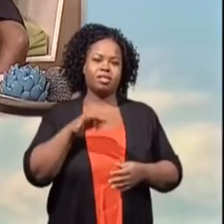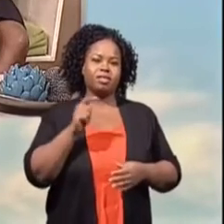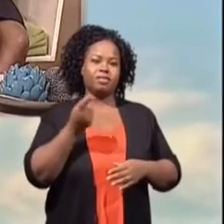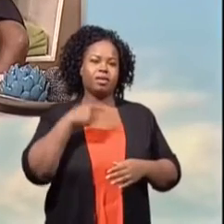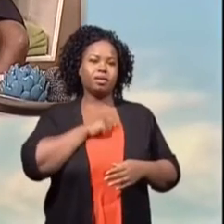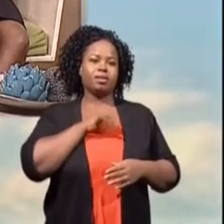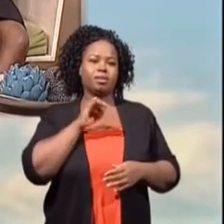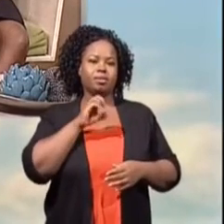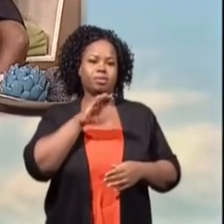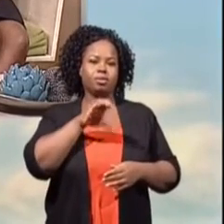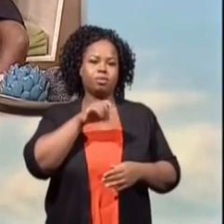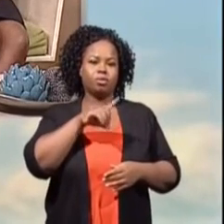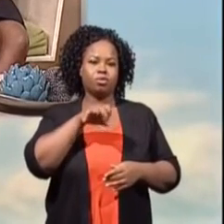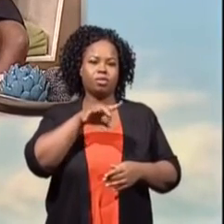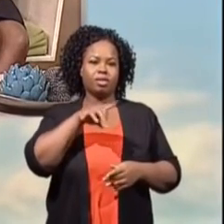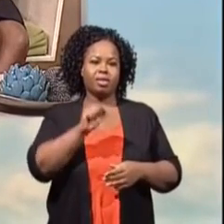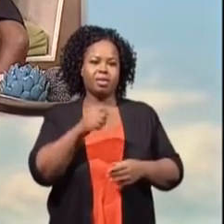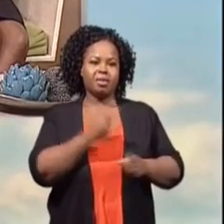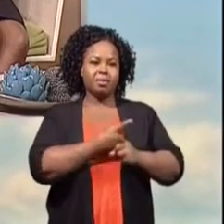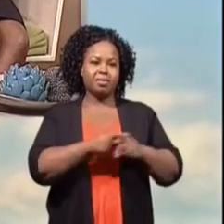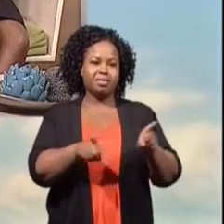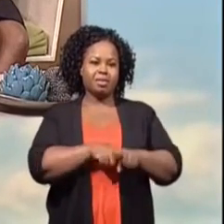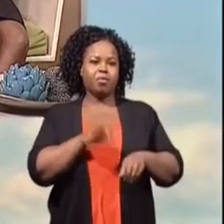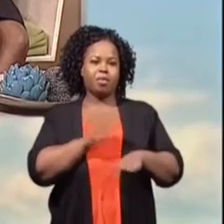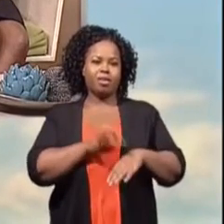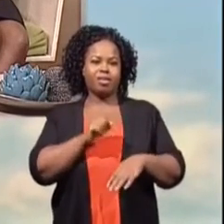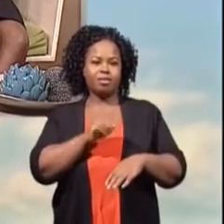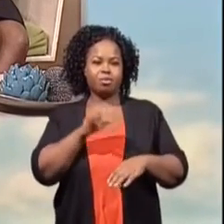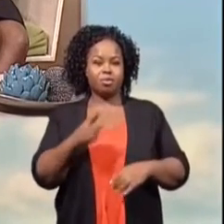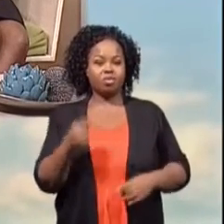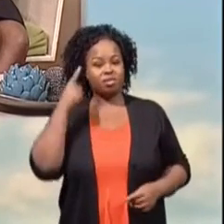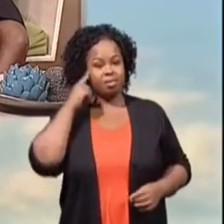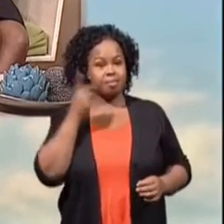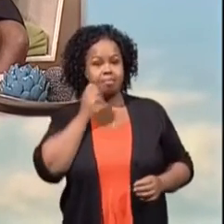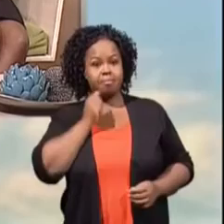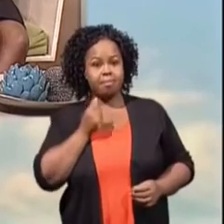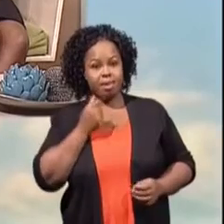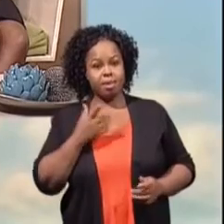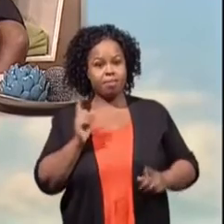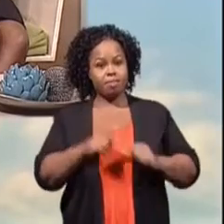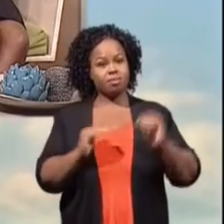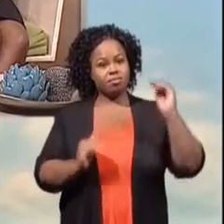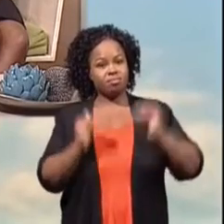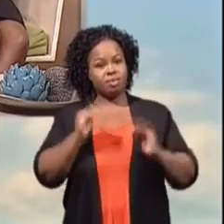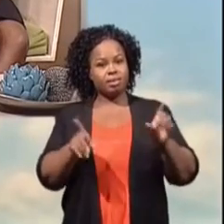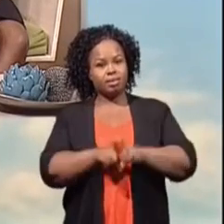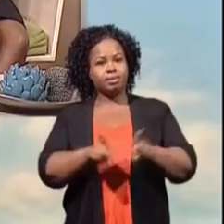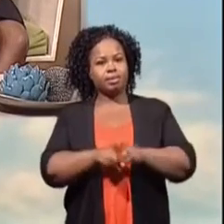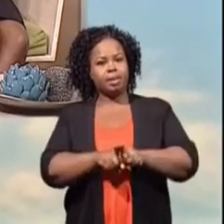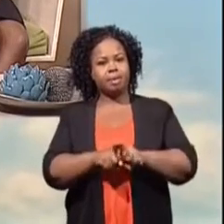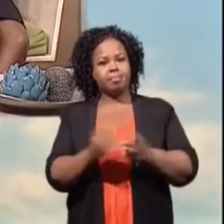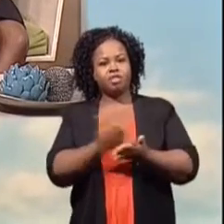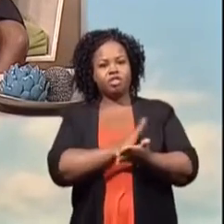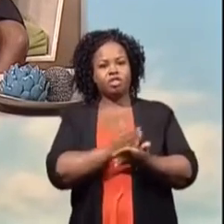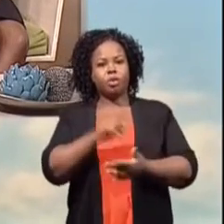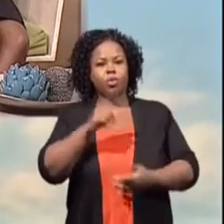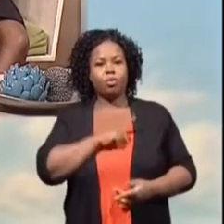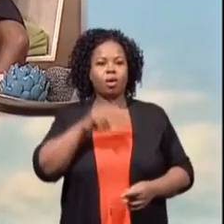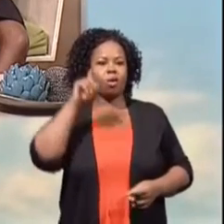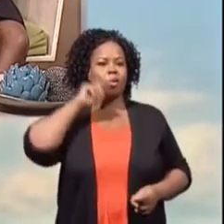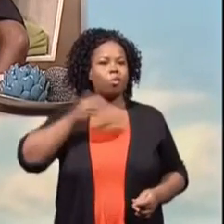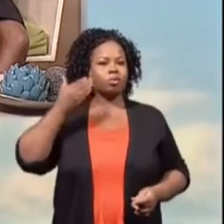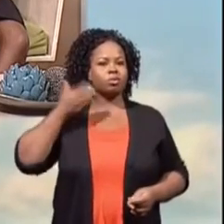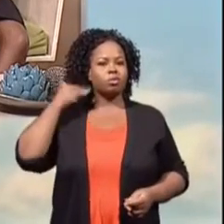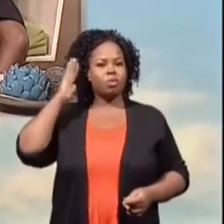email, shift at sabc.co.za and then go social media is going to shift on SABC One. Should men equally share in domestic duties? Because I asked